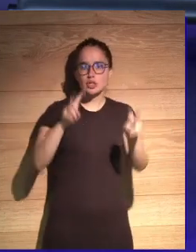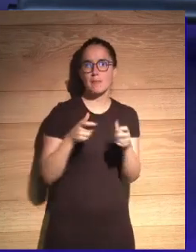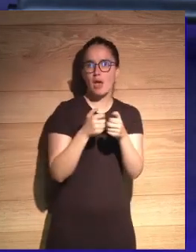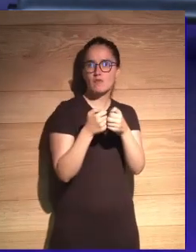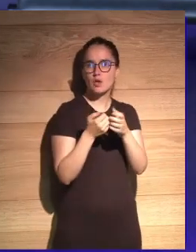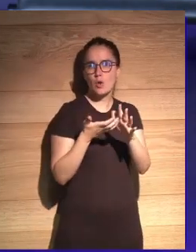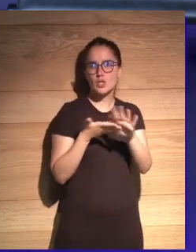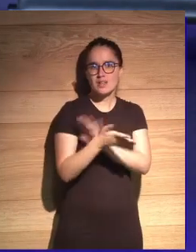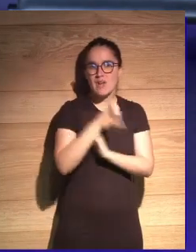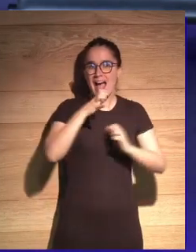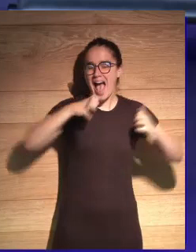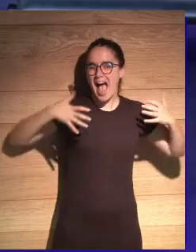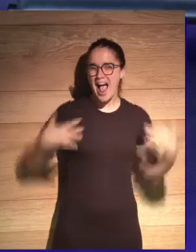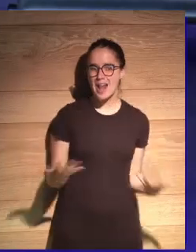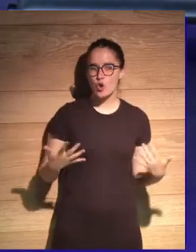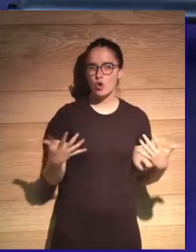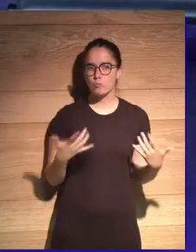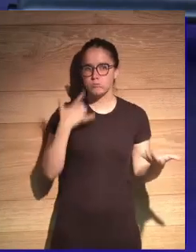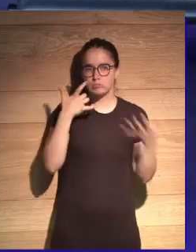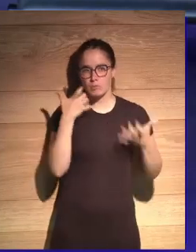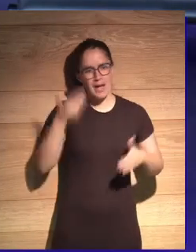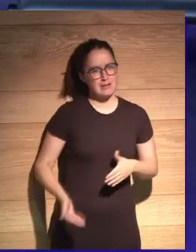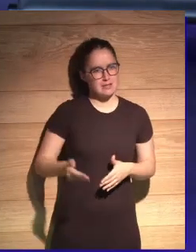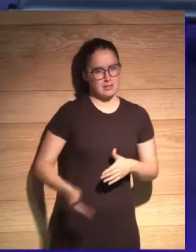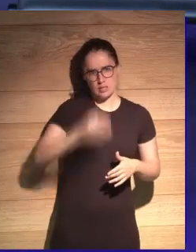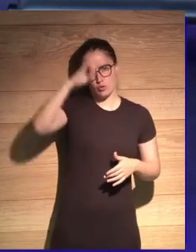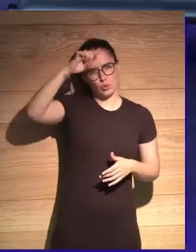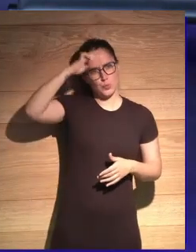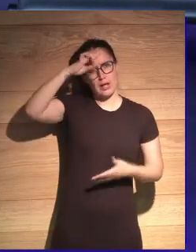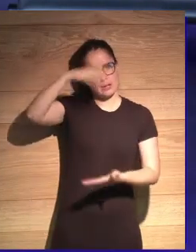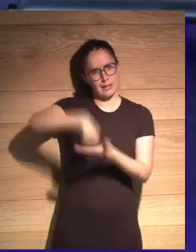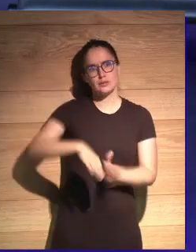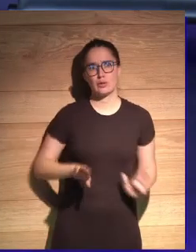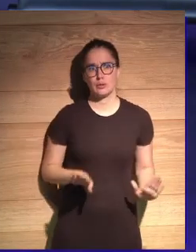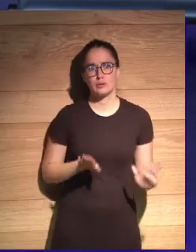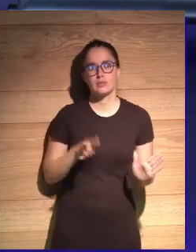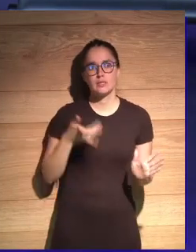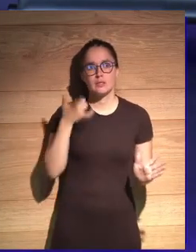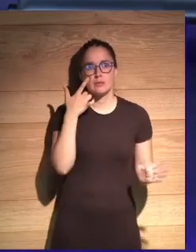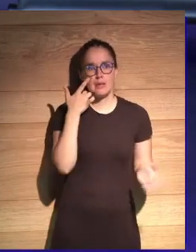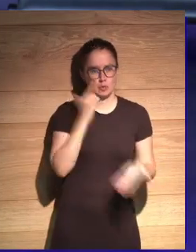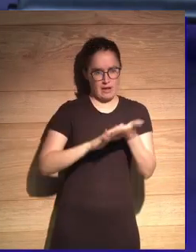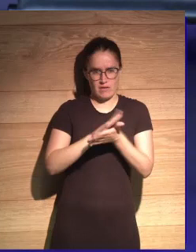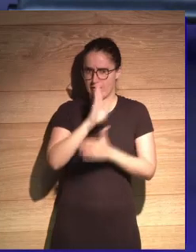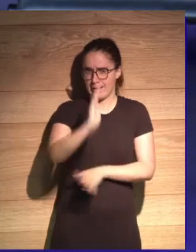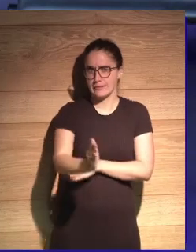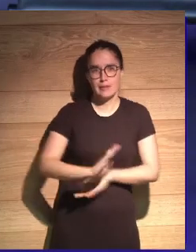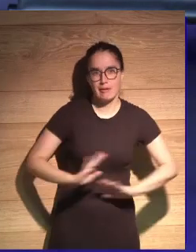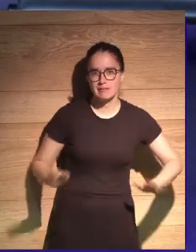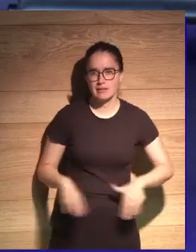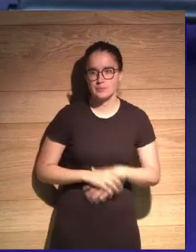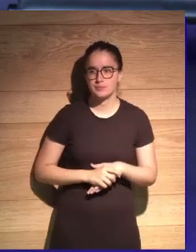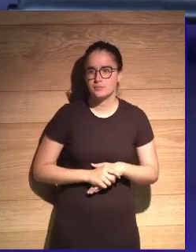an issue that I think it's interesting, not because it's video gaming, but because video games represent something that's more